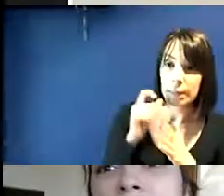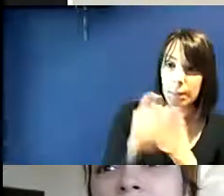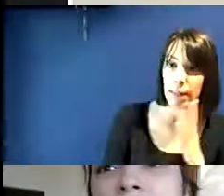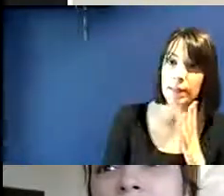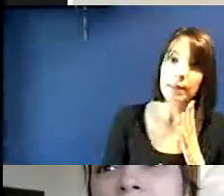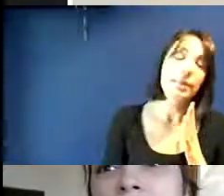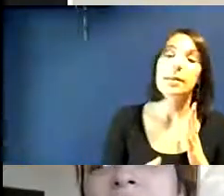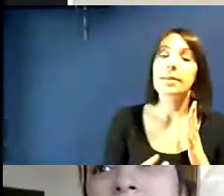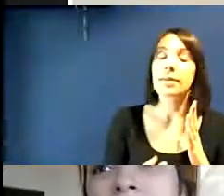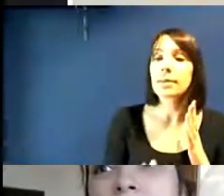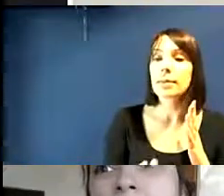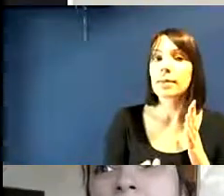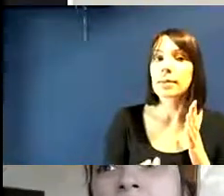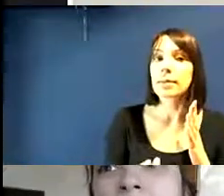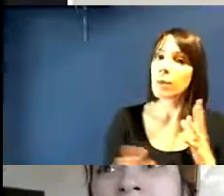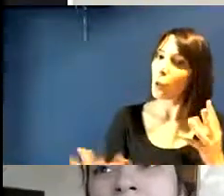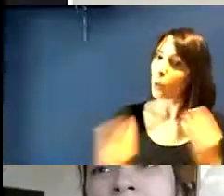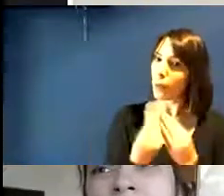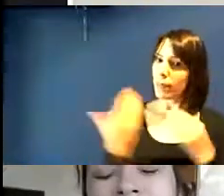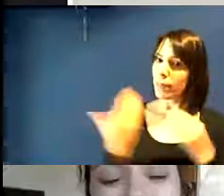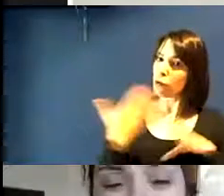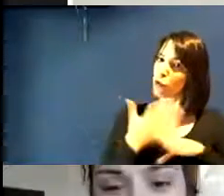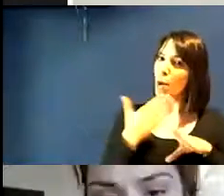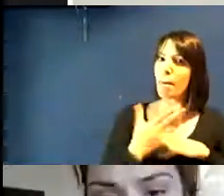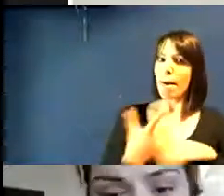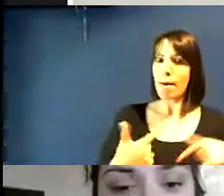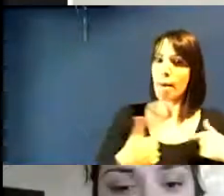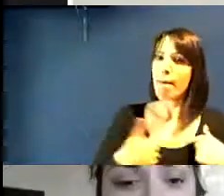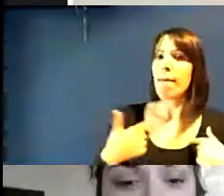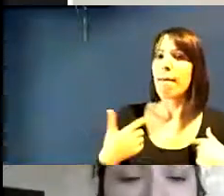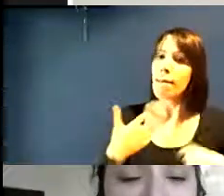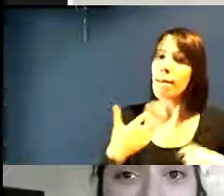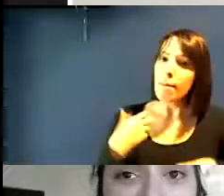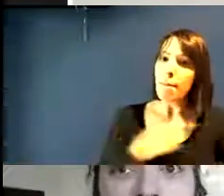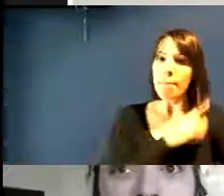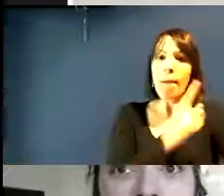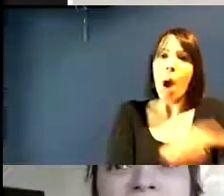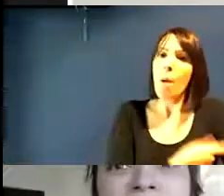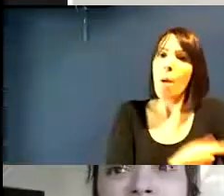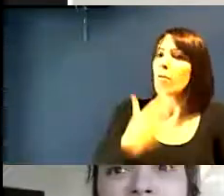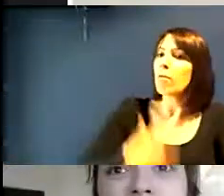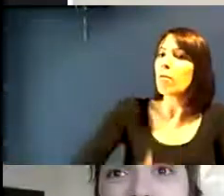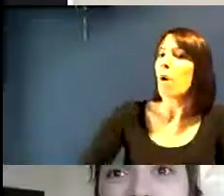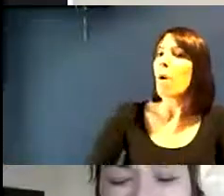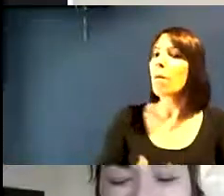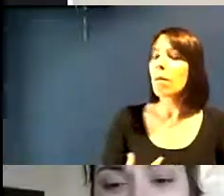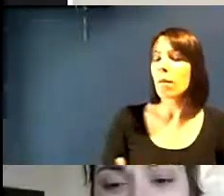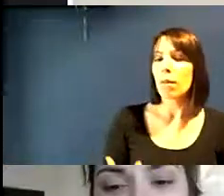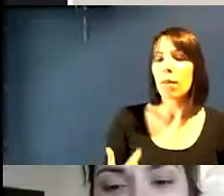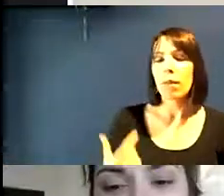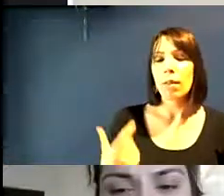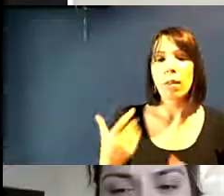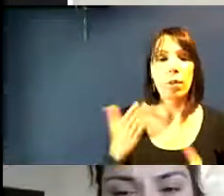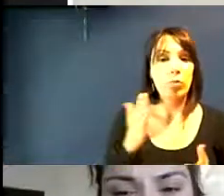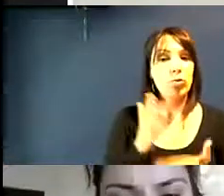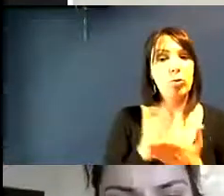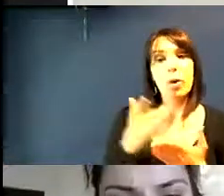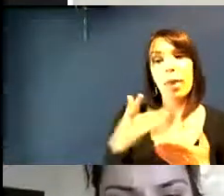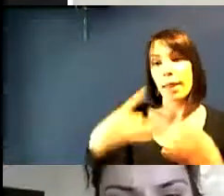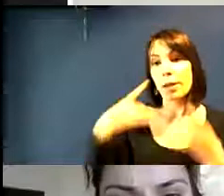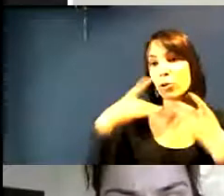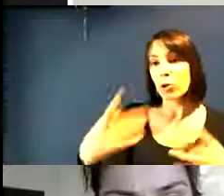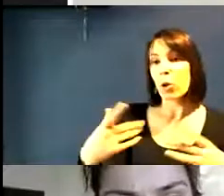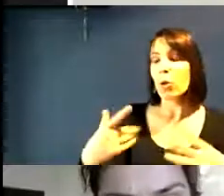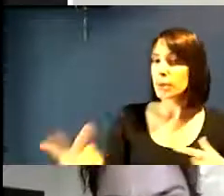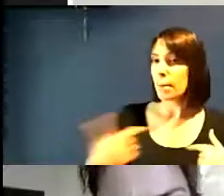in roles that are powerful, in roles that are, which goes to show smashing these